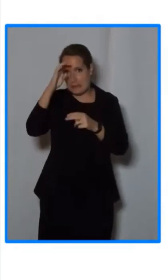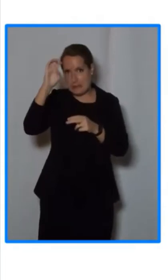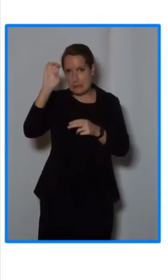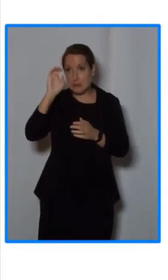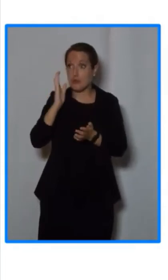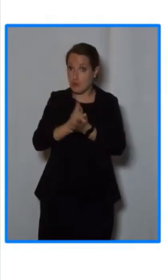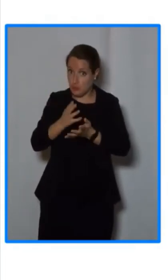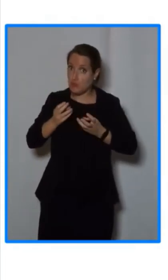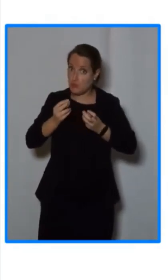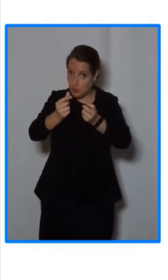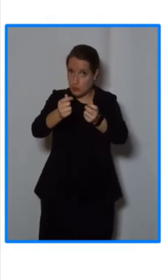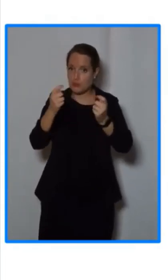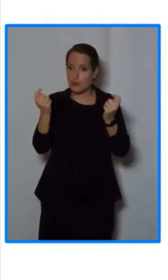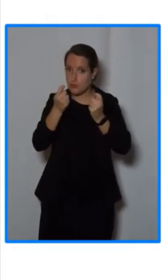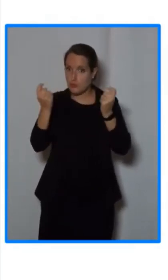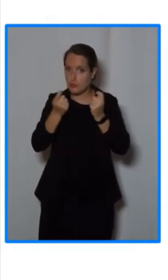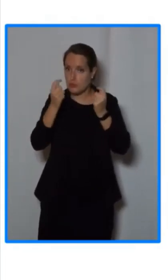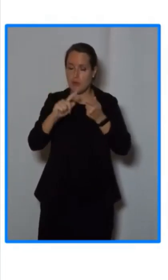expected.